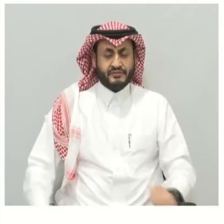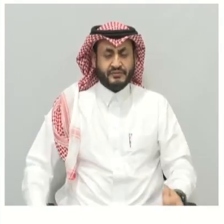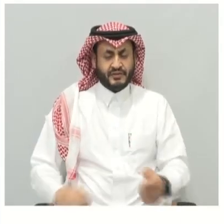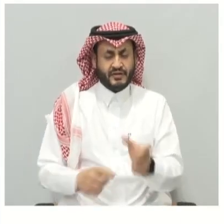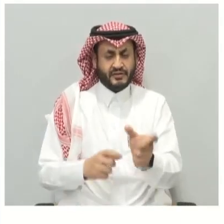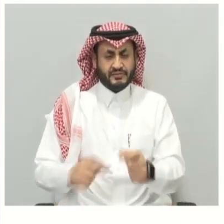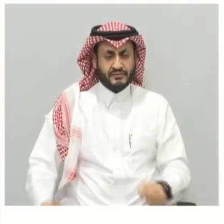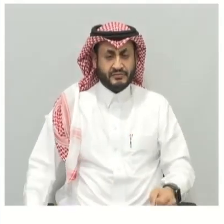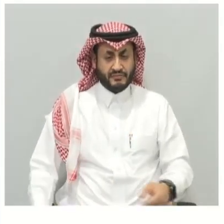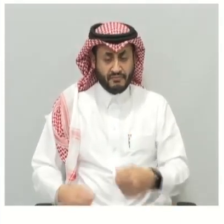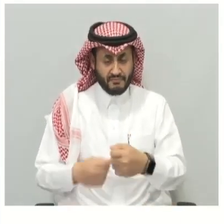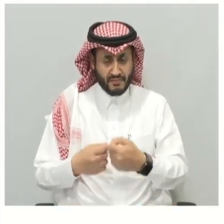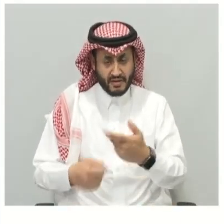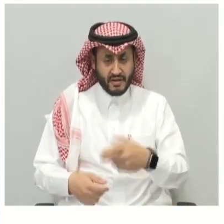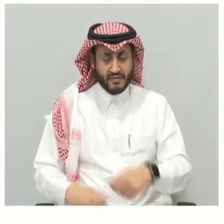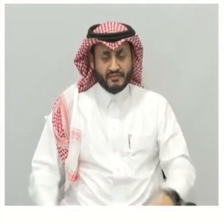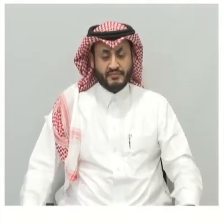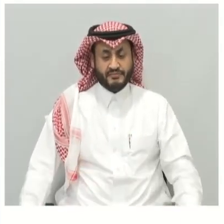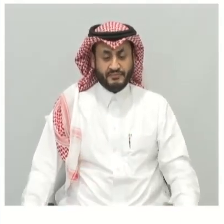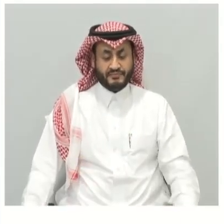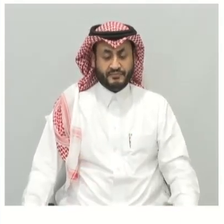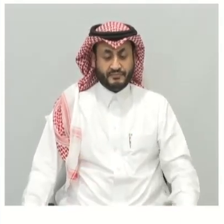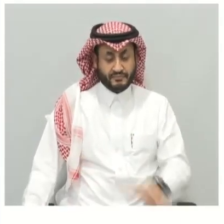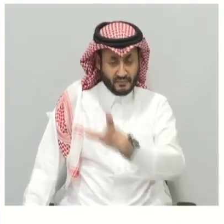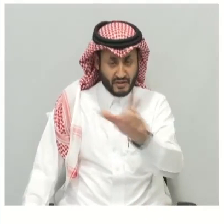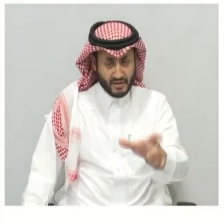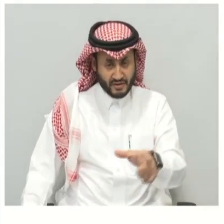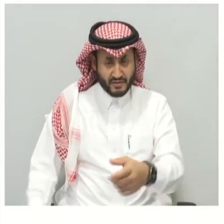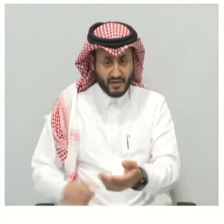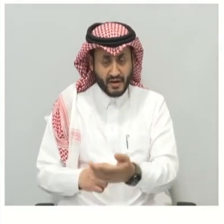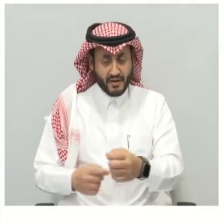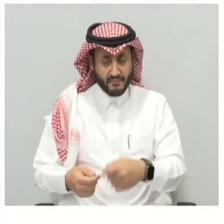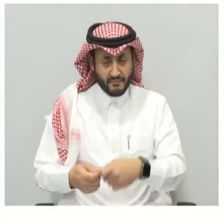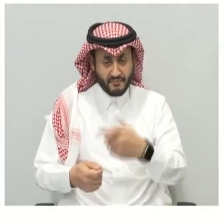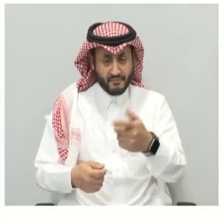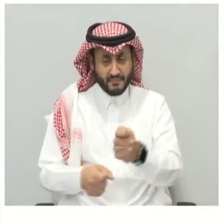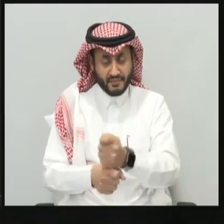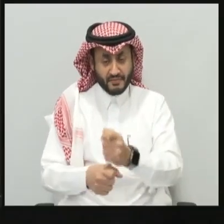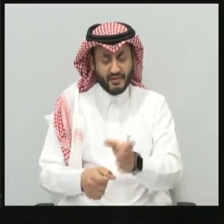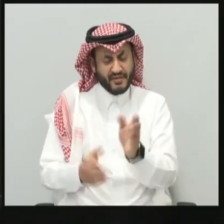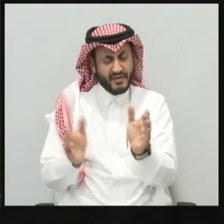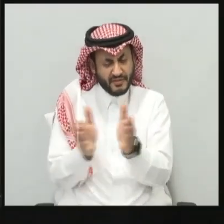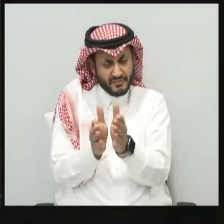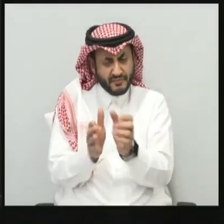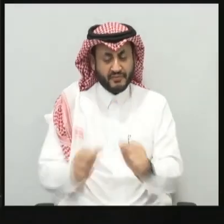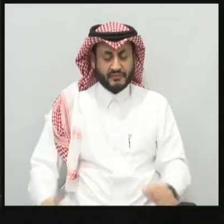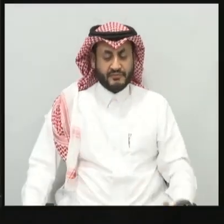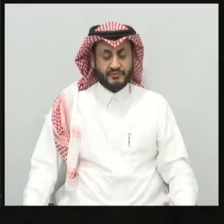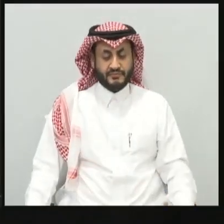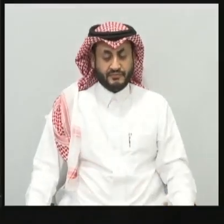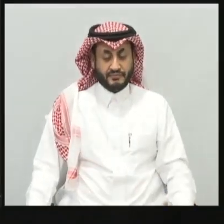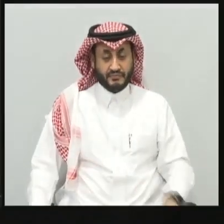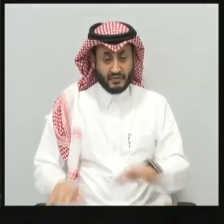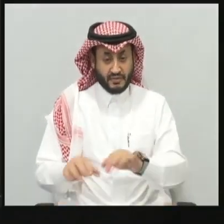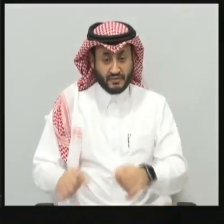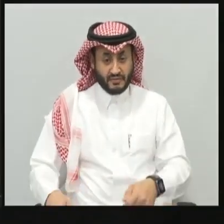does something useful. So all of these gadgets are considered to be small, and all of them we use